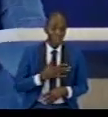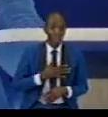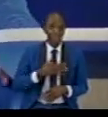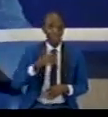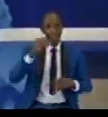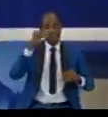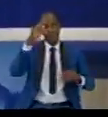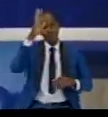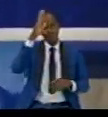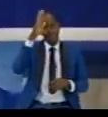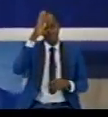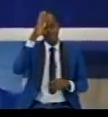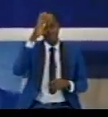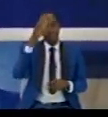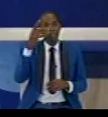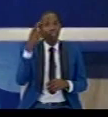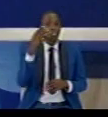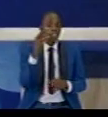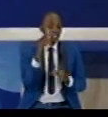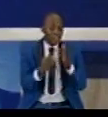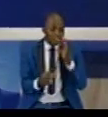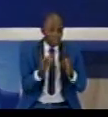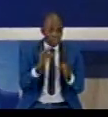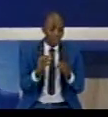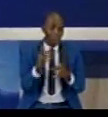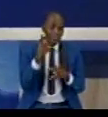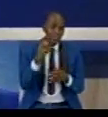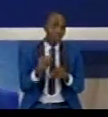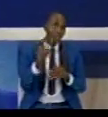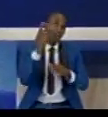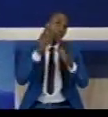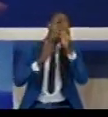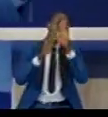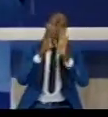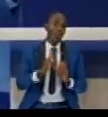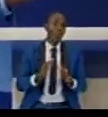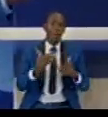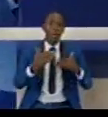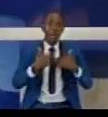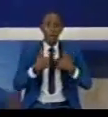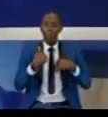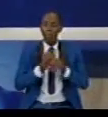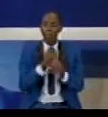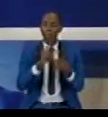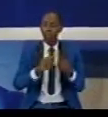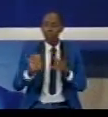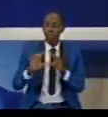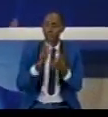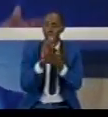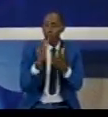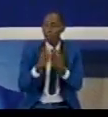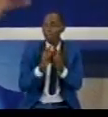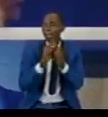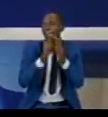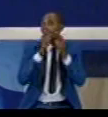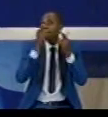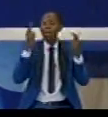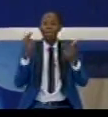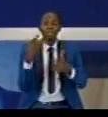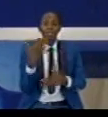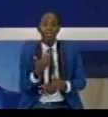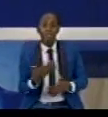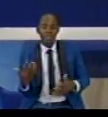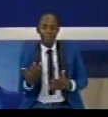prophet if the prophet had beat the Jew do some great thing that gives some great